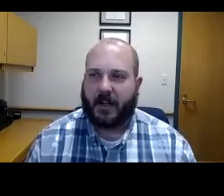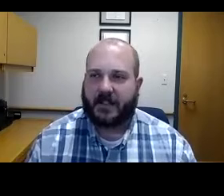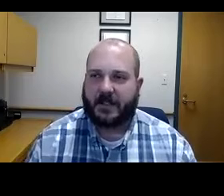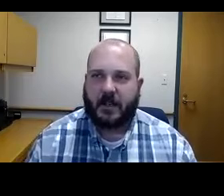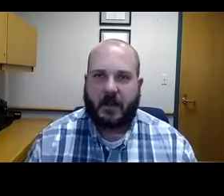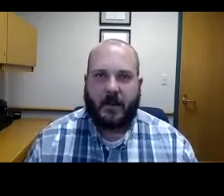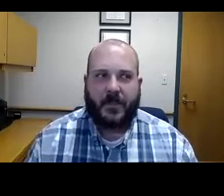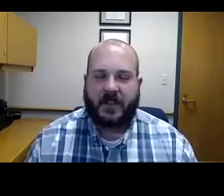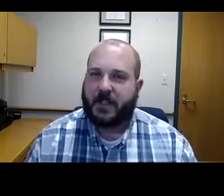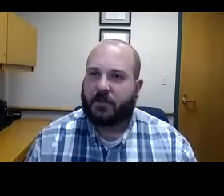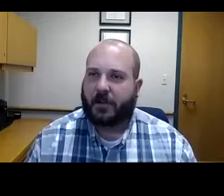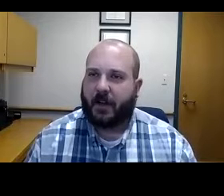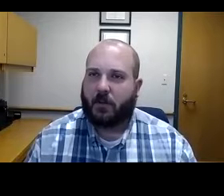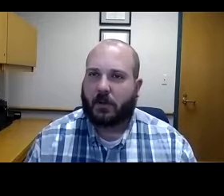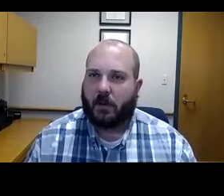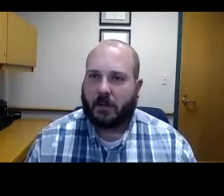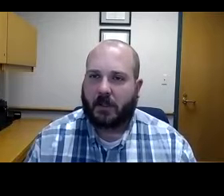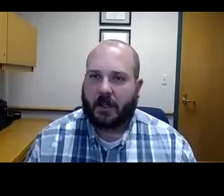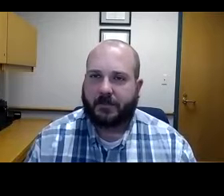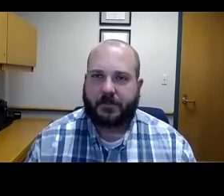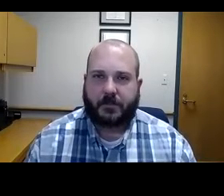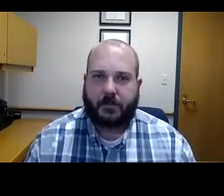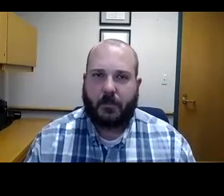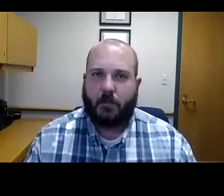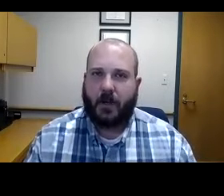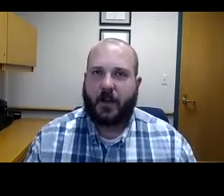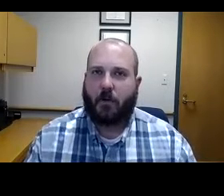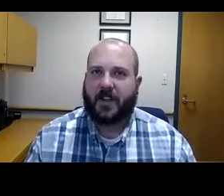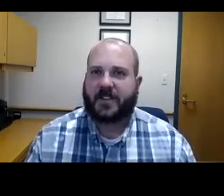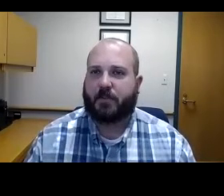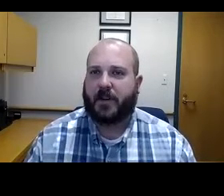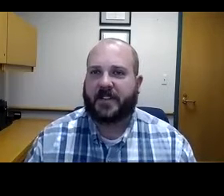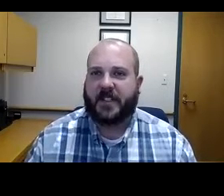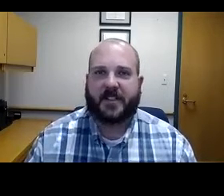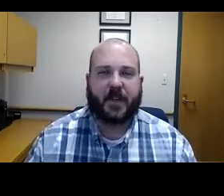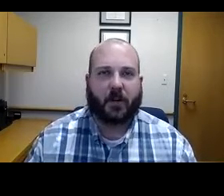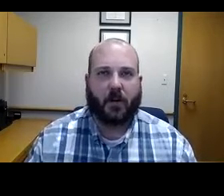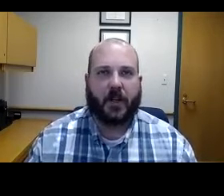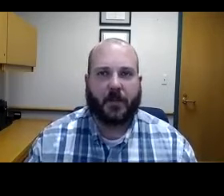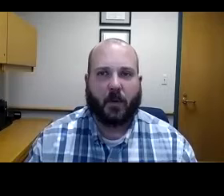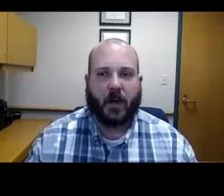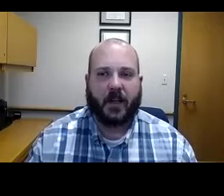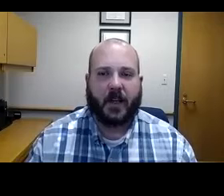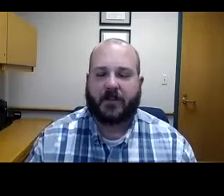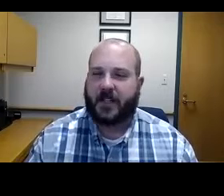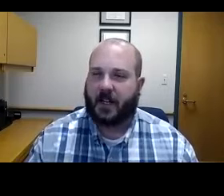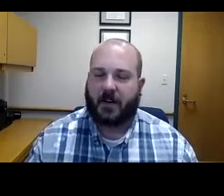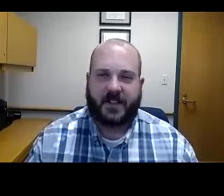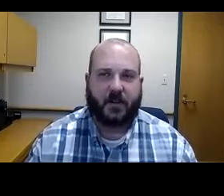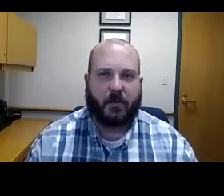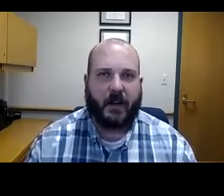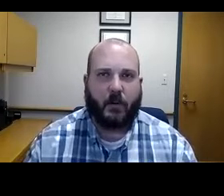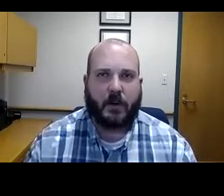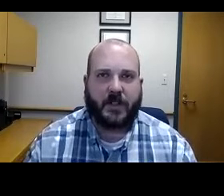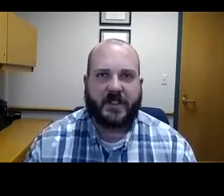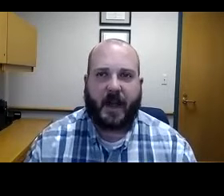high rates. As we drill down more locally, we know this is where disease has been occurring in Milwaukee County. The areas